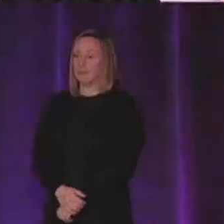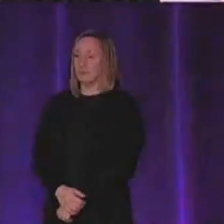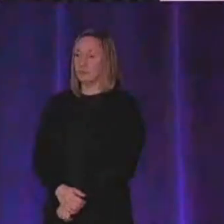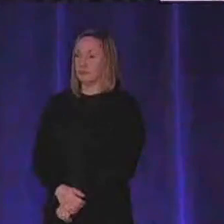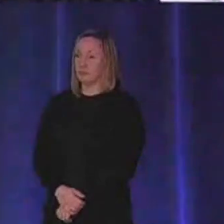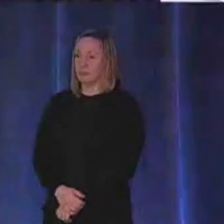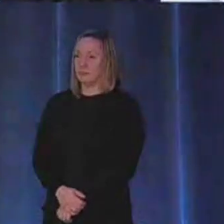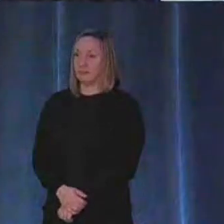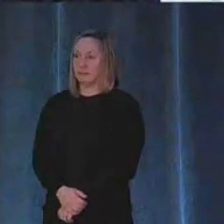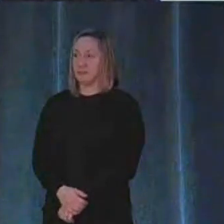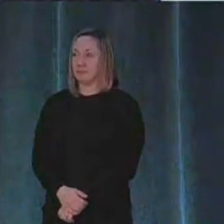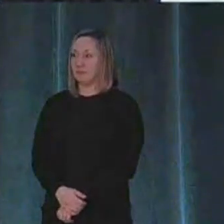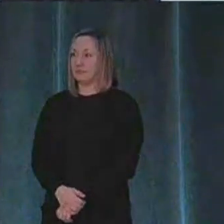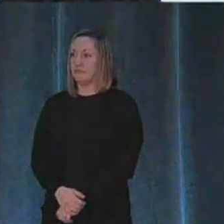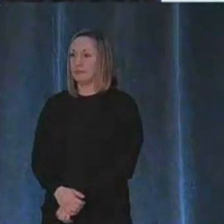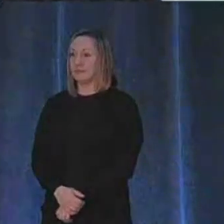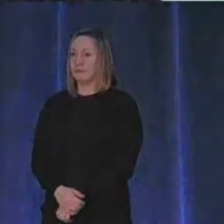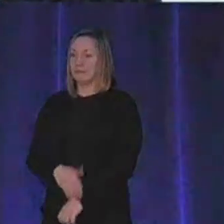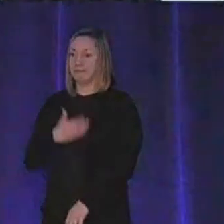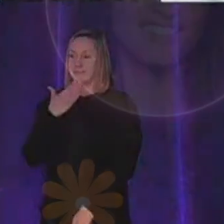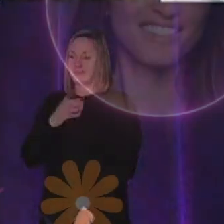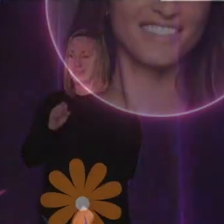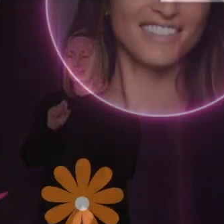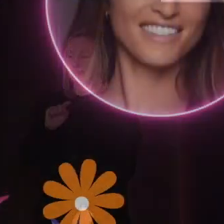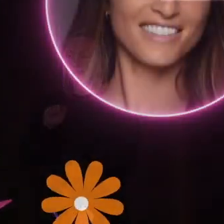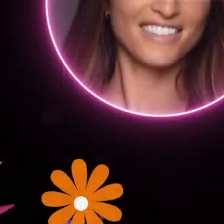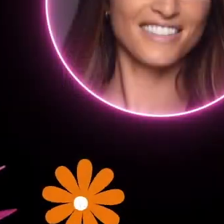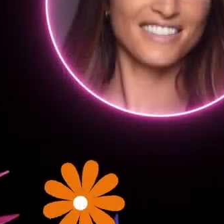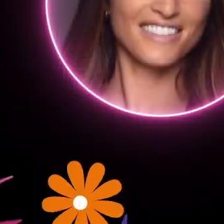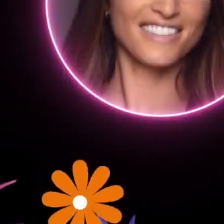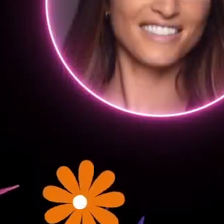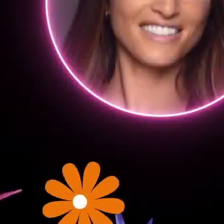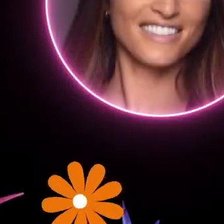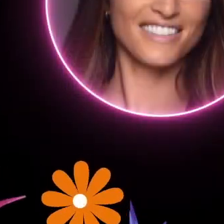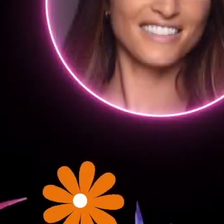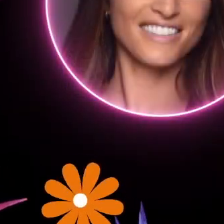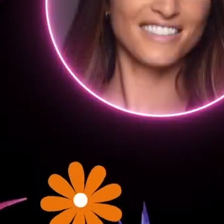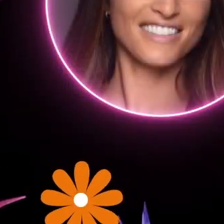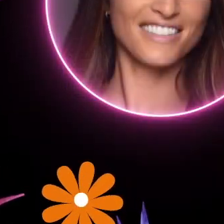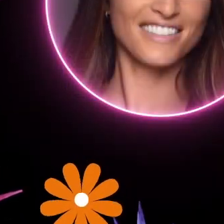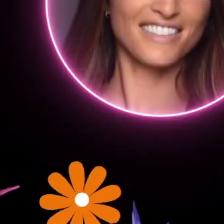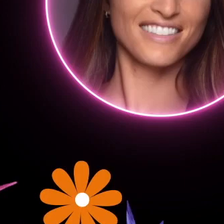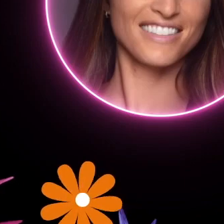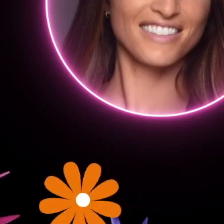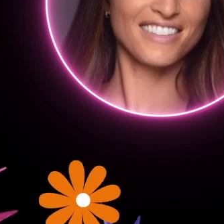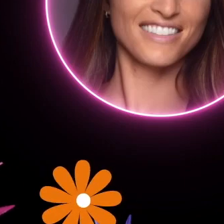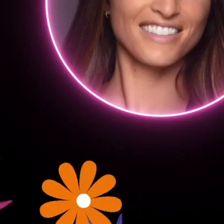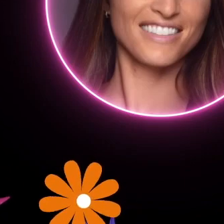Thank you, Stephanie. See, the nerves of